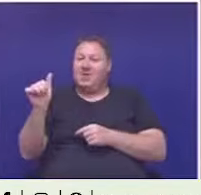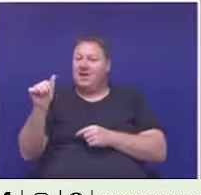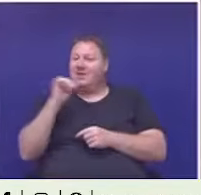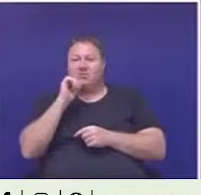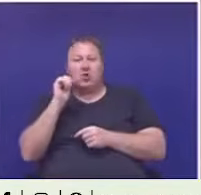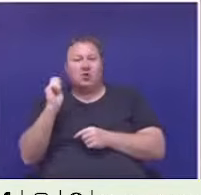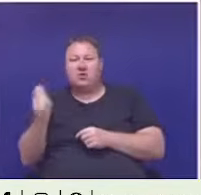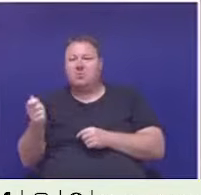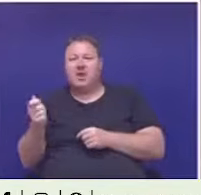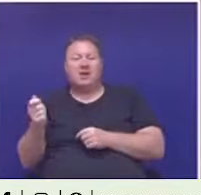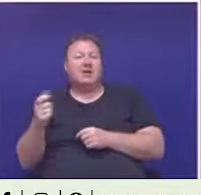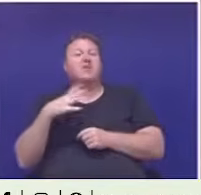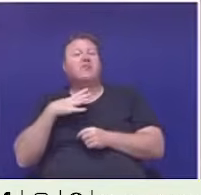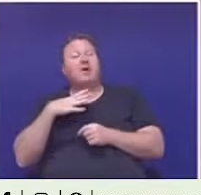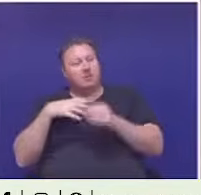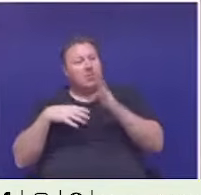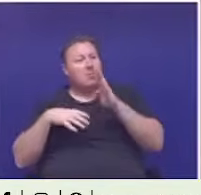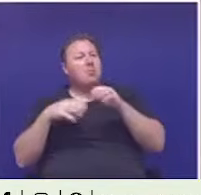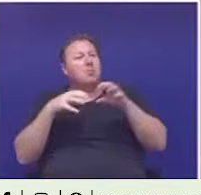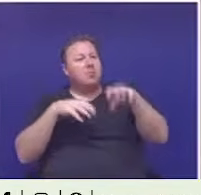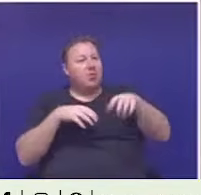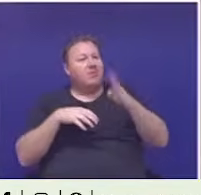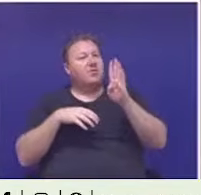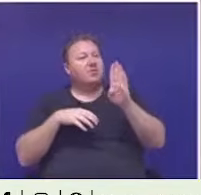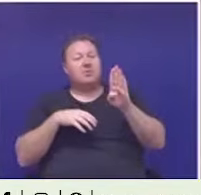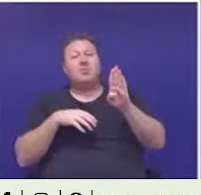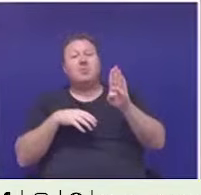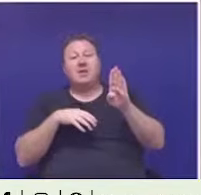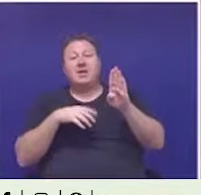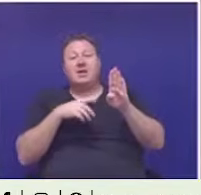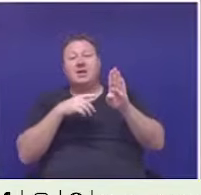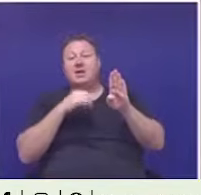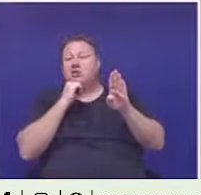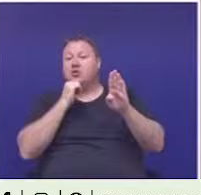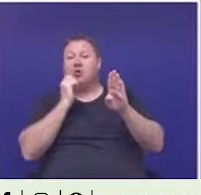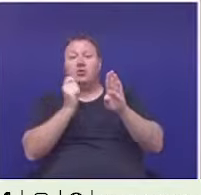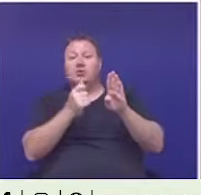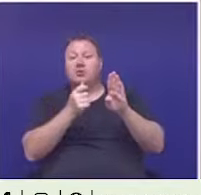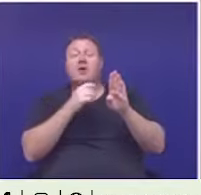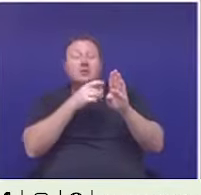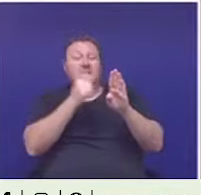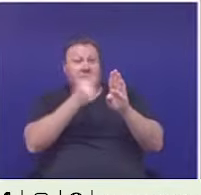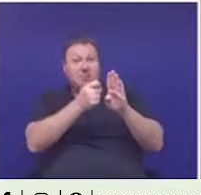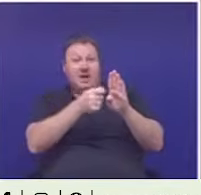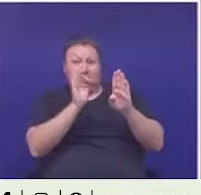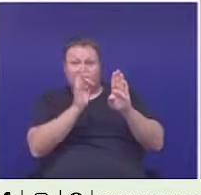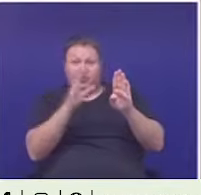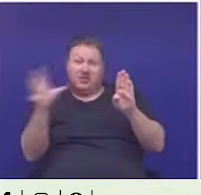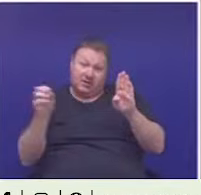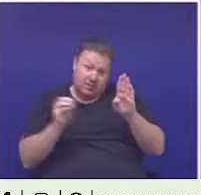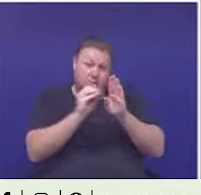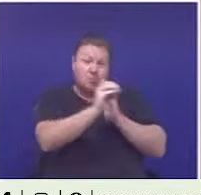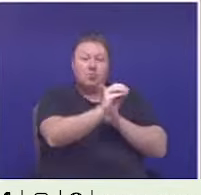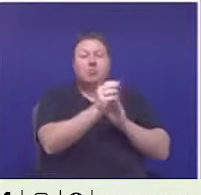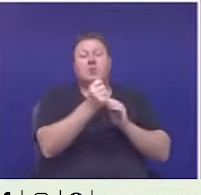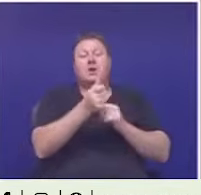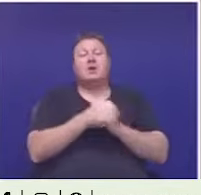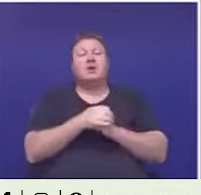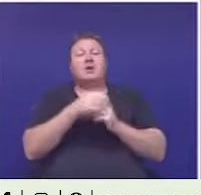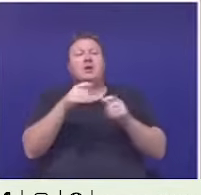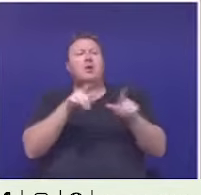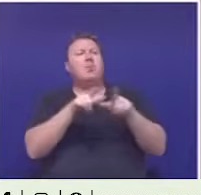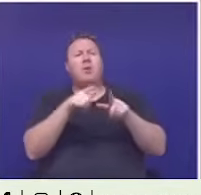that money over. Many provinces, in fact, Limpopo was one of the provinces that lost some money, I think, in the last financial